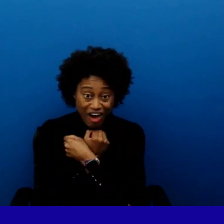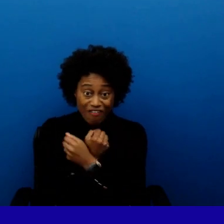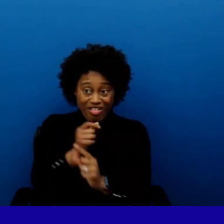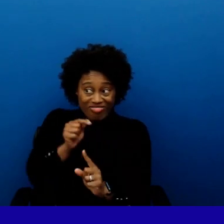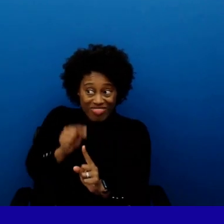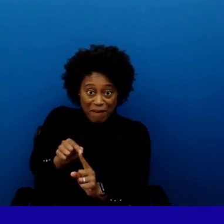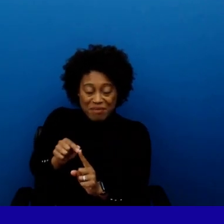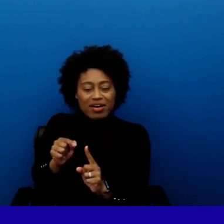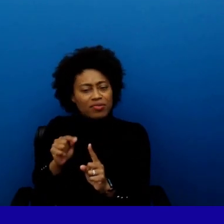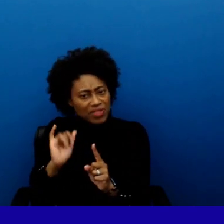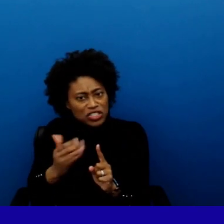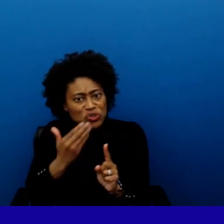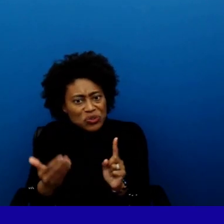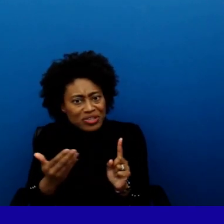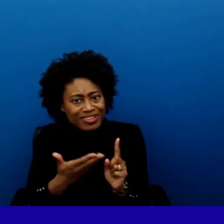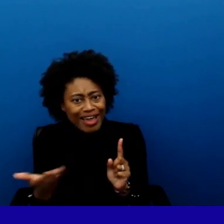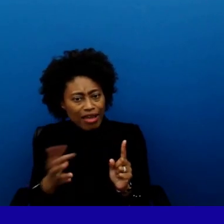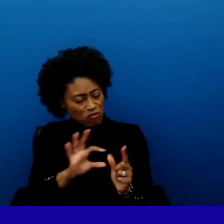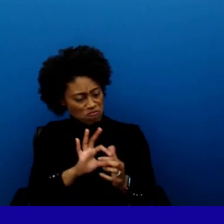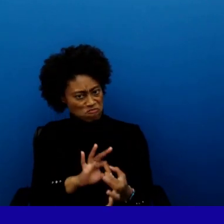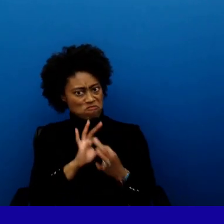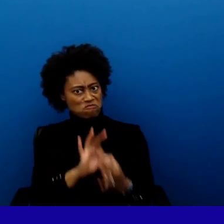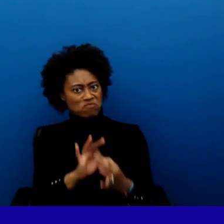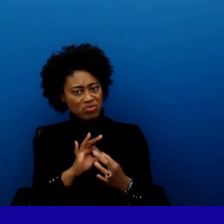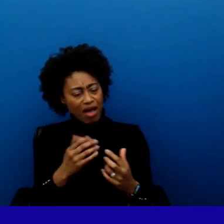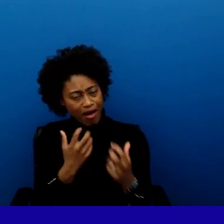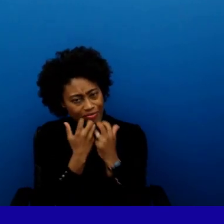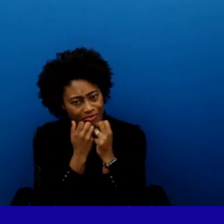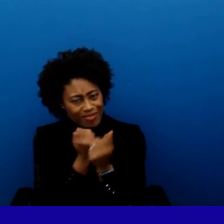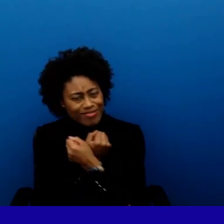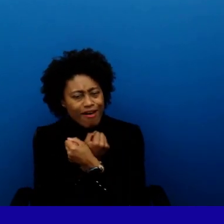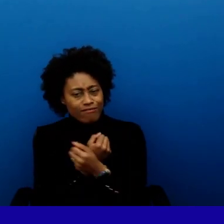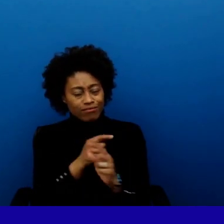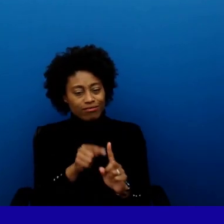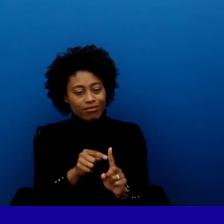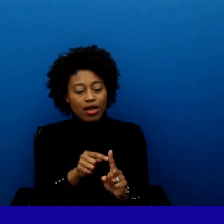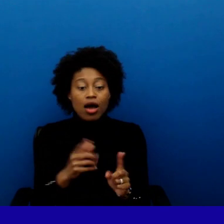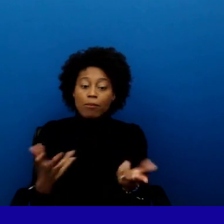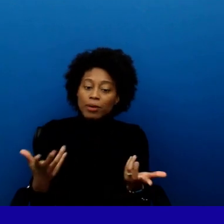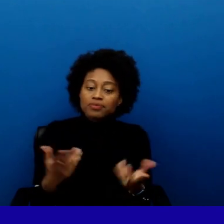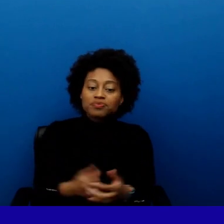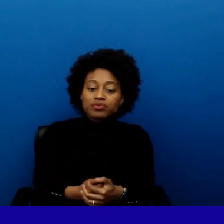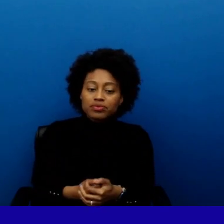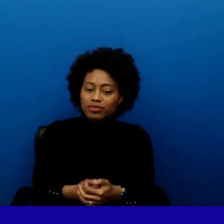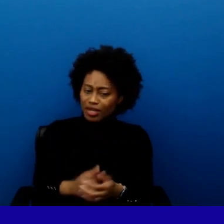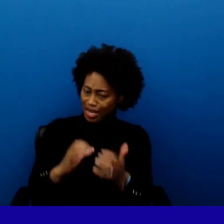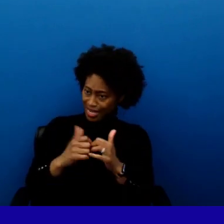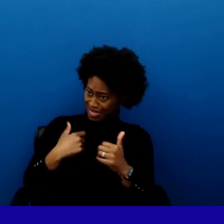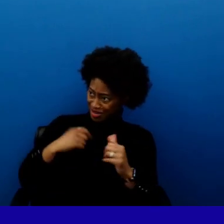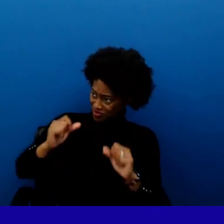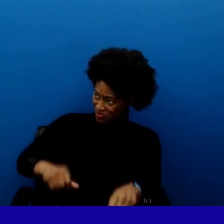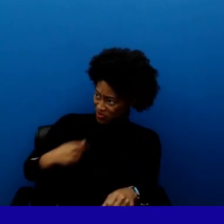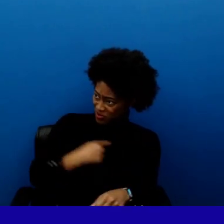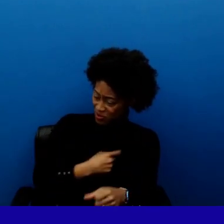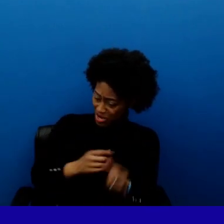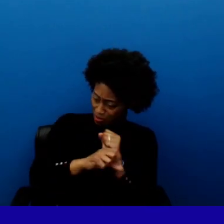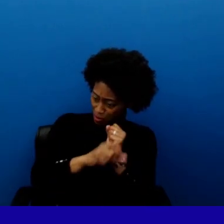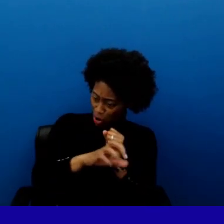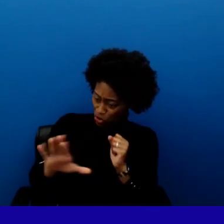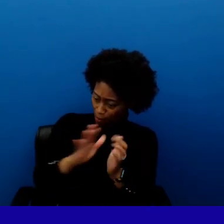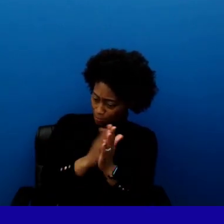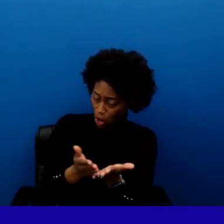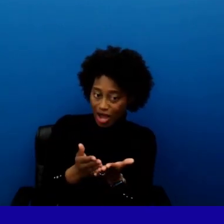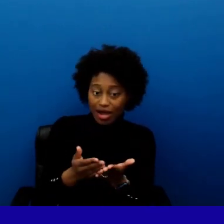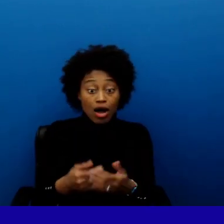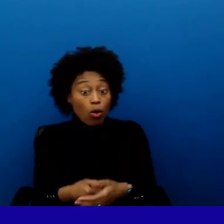and that is good, right? So it's just exploring the intersections of grief and baking. How can we help promote